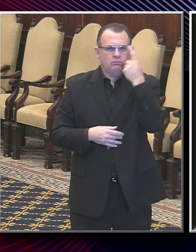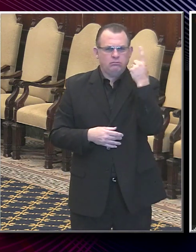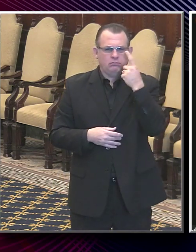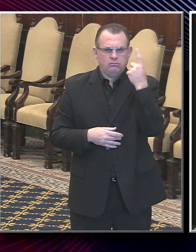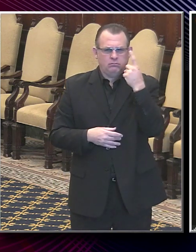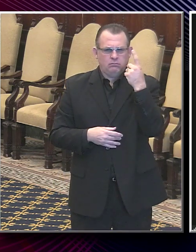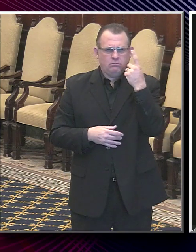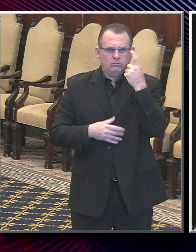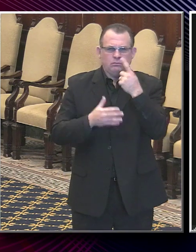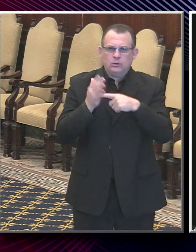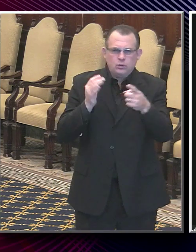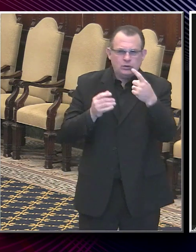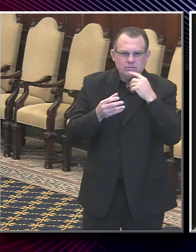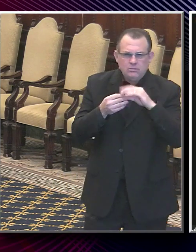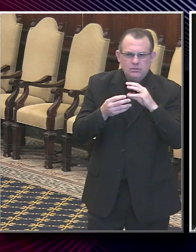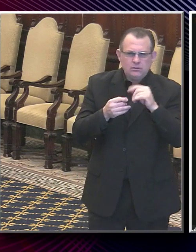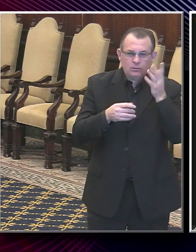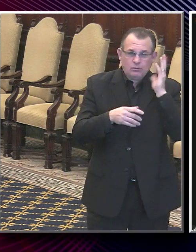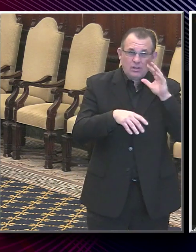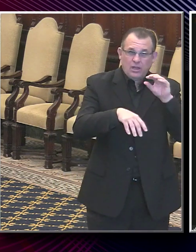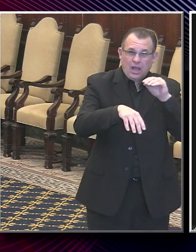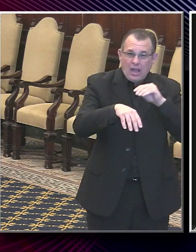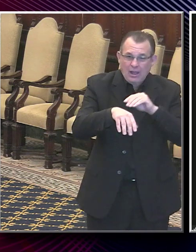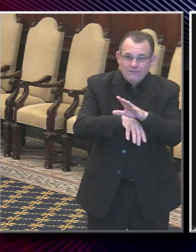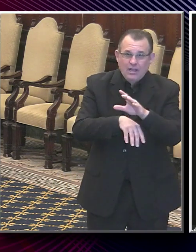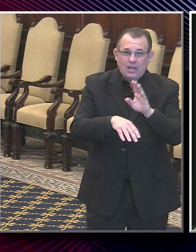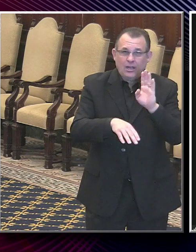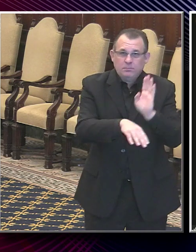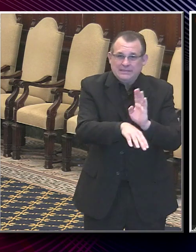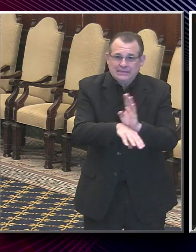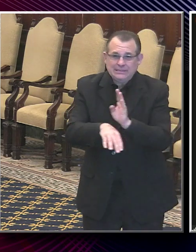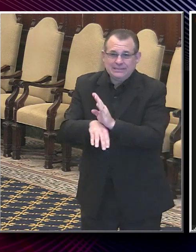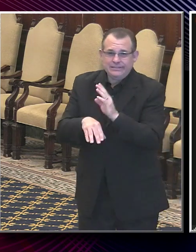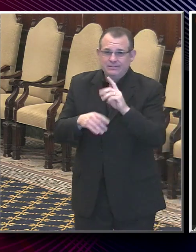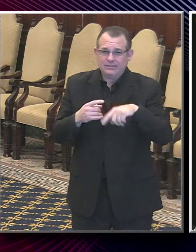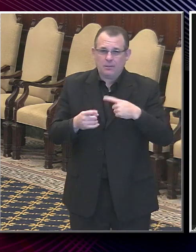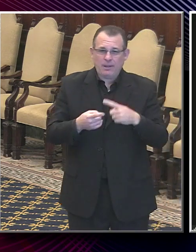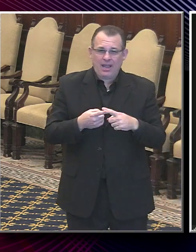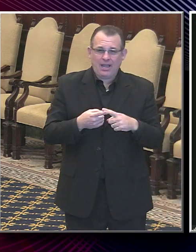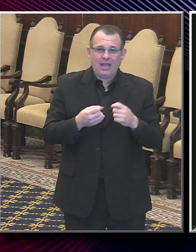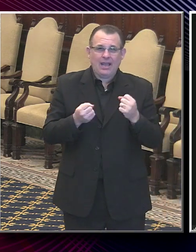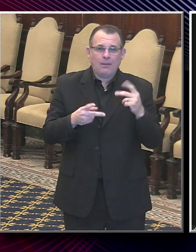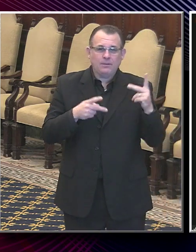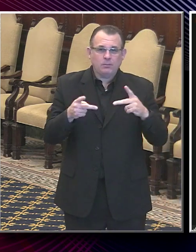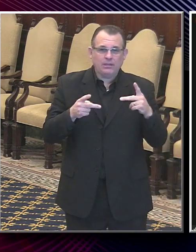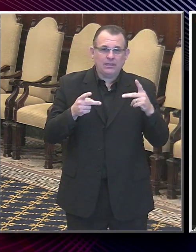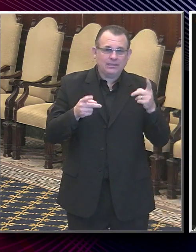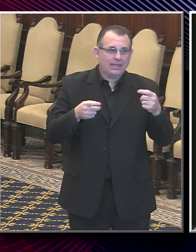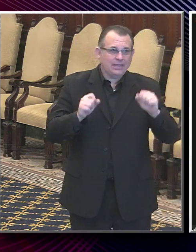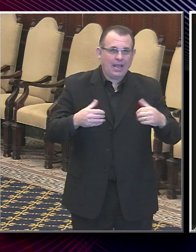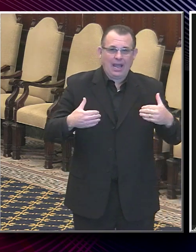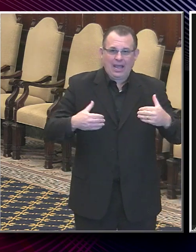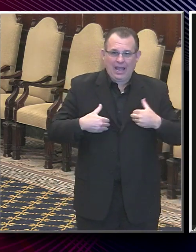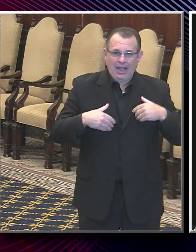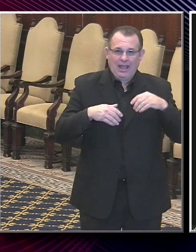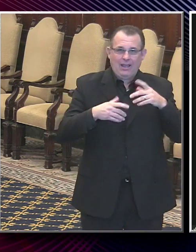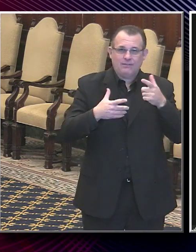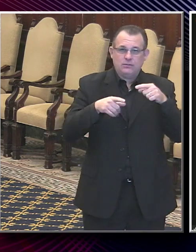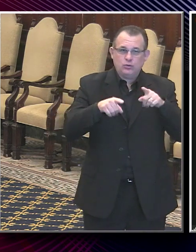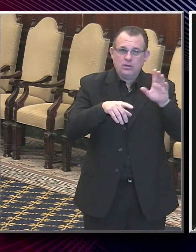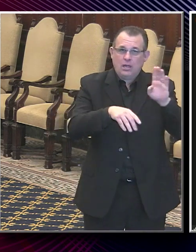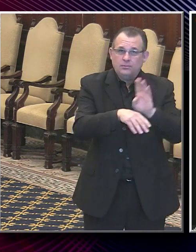You're going to advise businesses about the number of people that they can have. Are